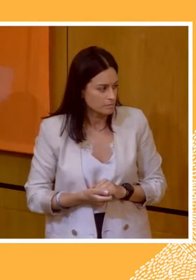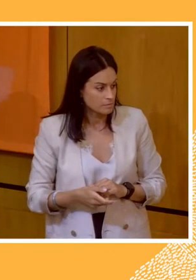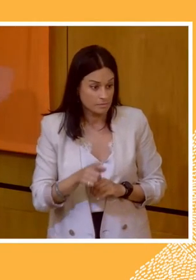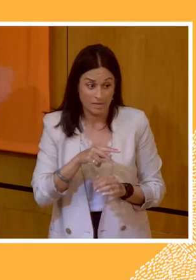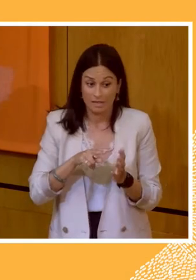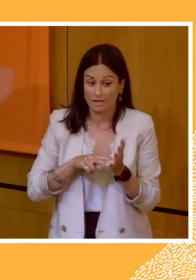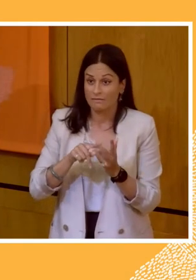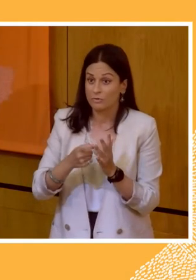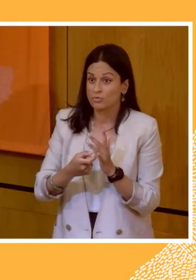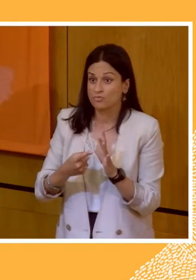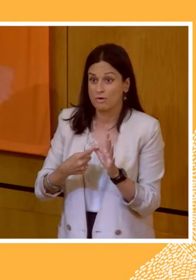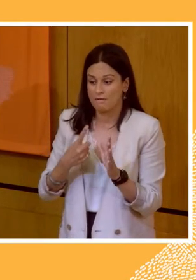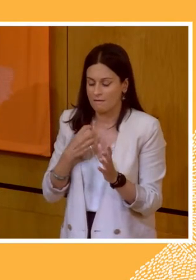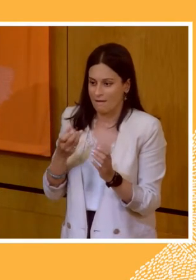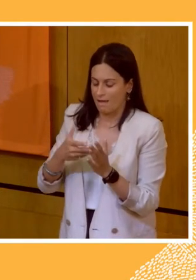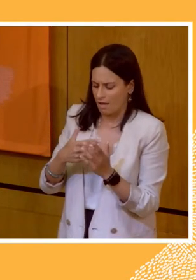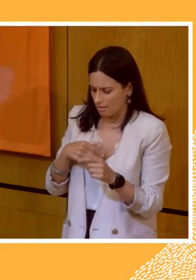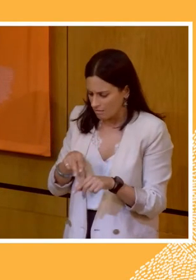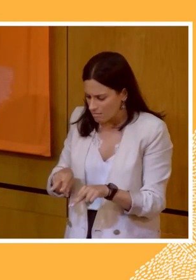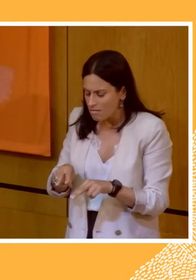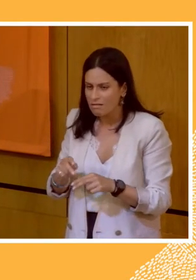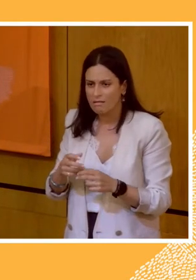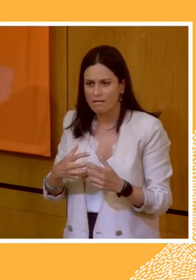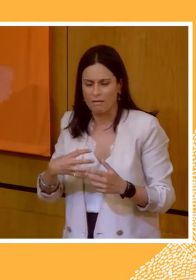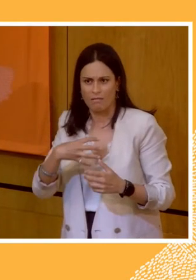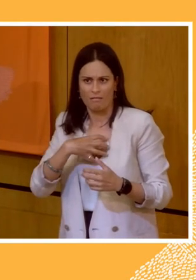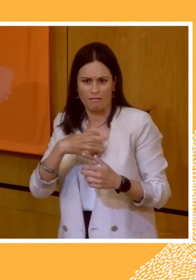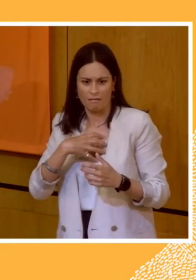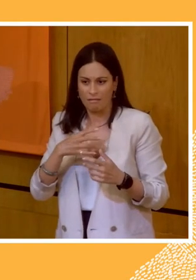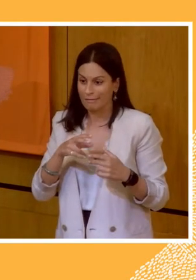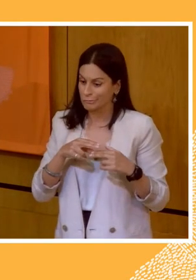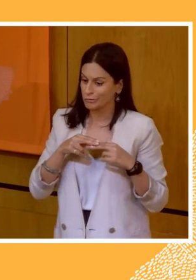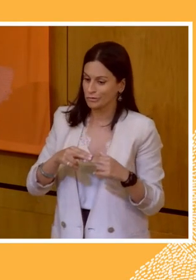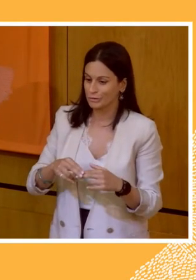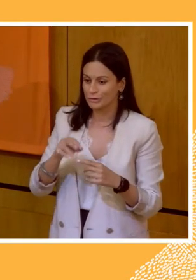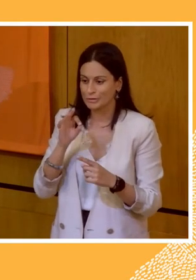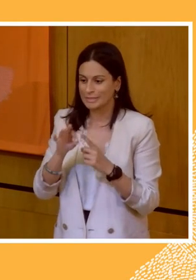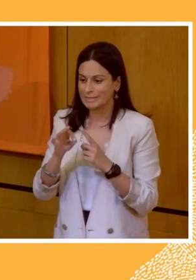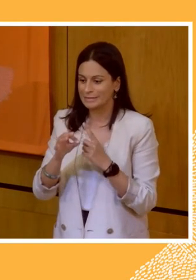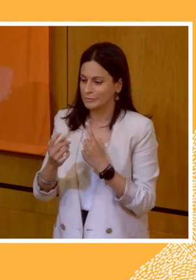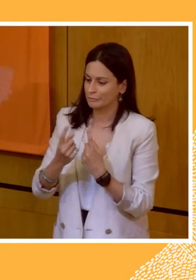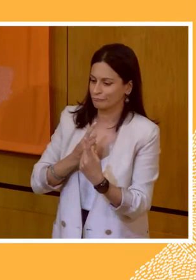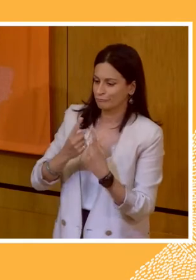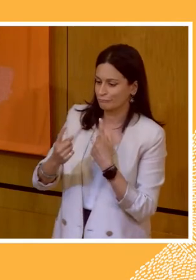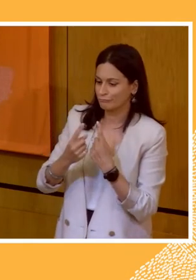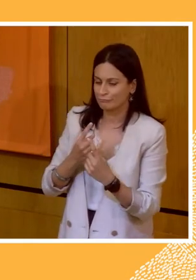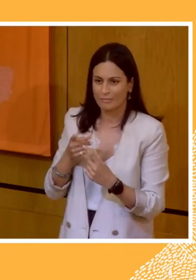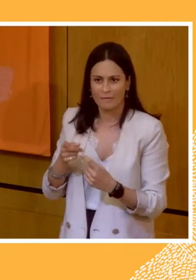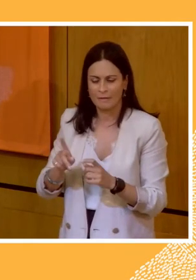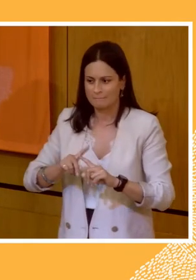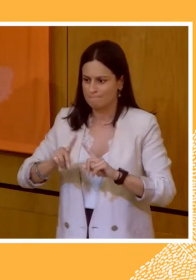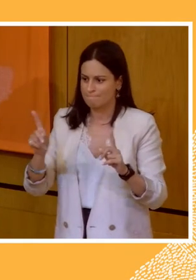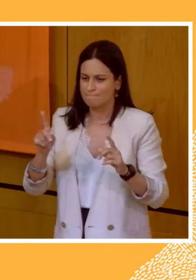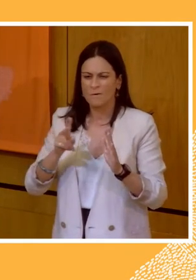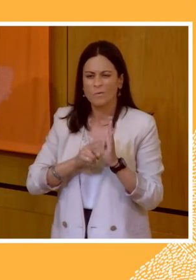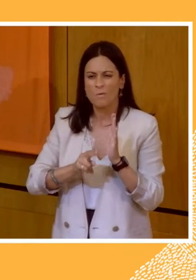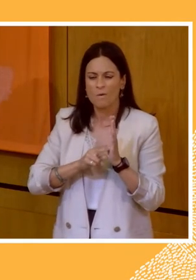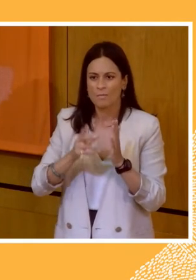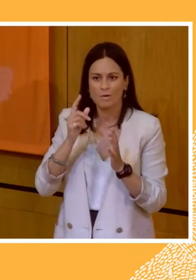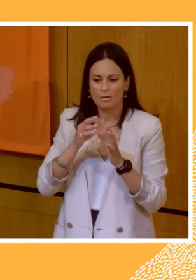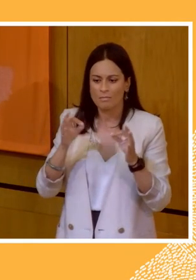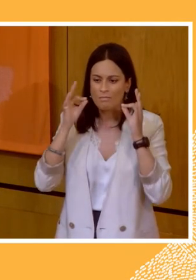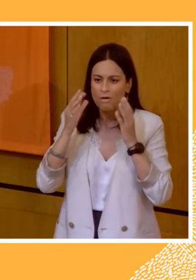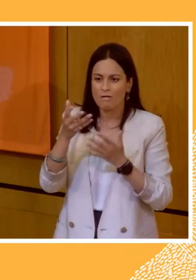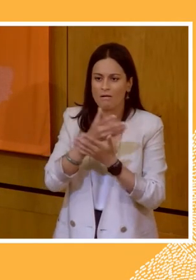as I thought it really interesting that it wasn't a traditional interview that you might find with normal podcasts. You know, it was just